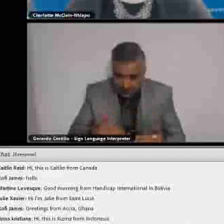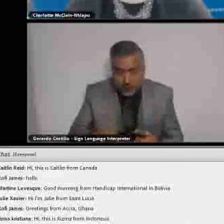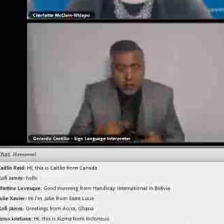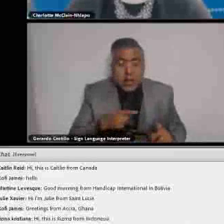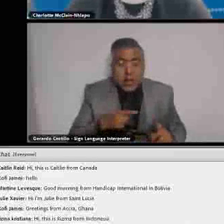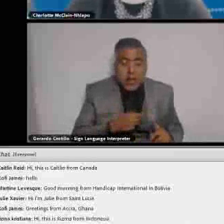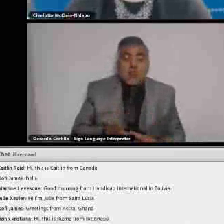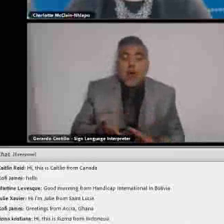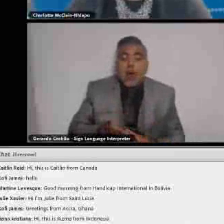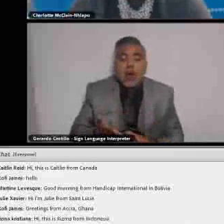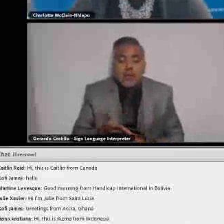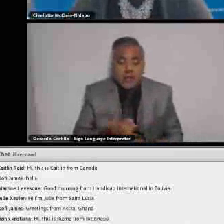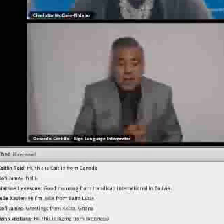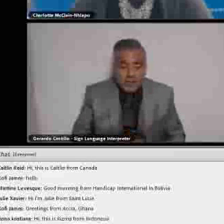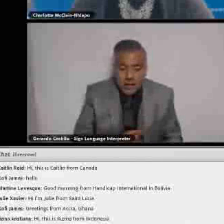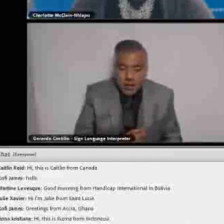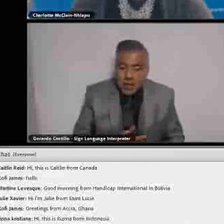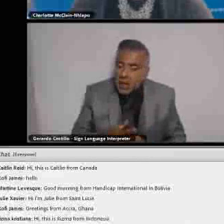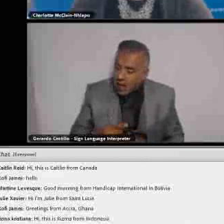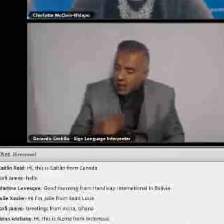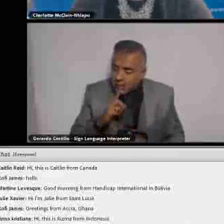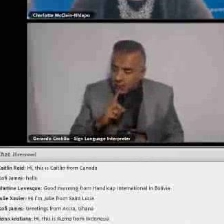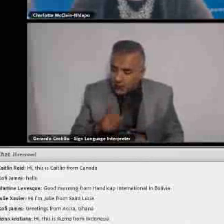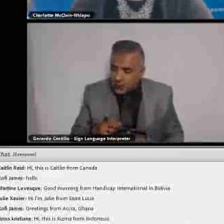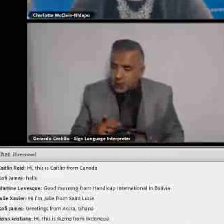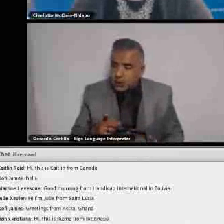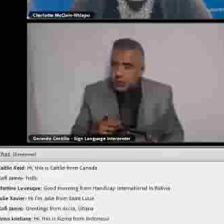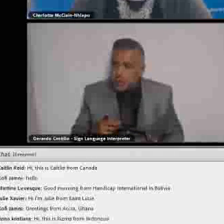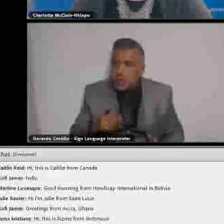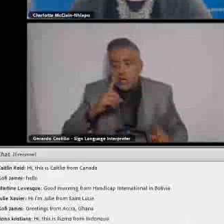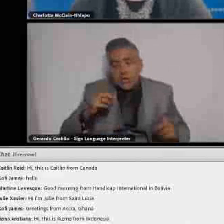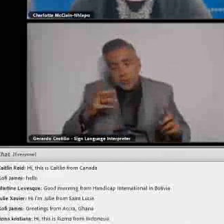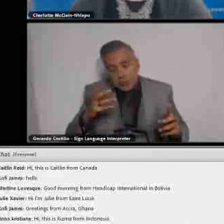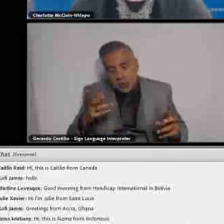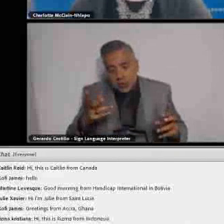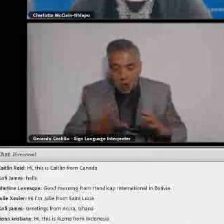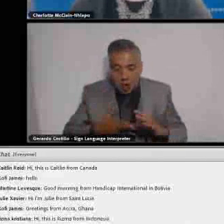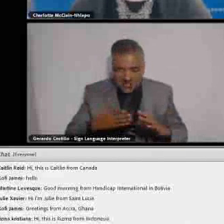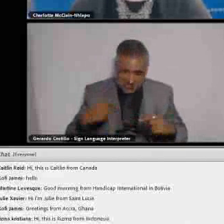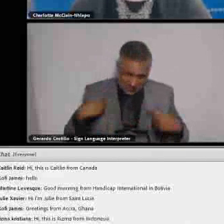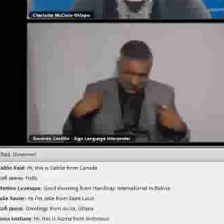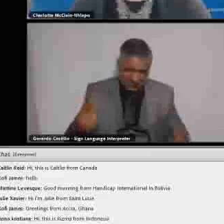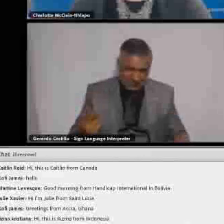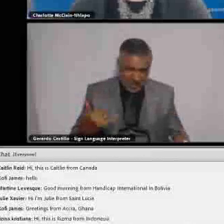cafe, and it really serves to be. It's been operating for about 3 years now.